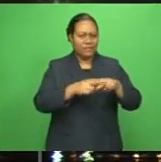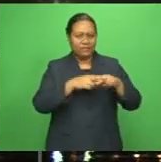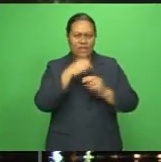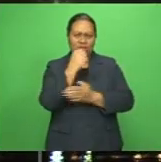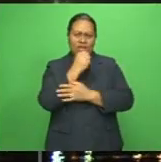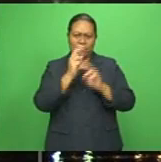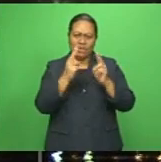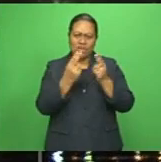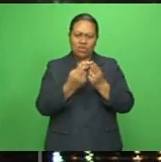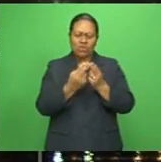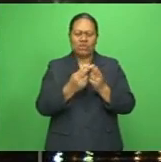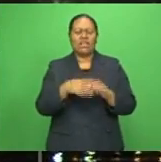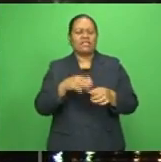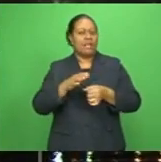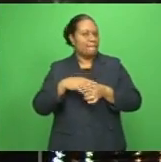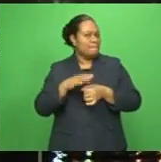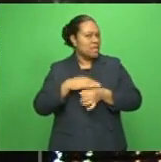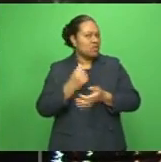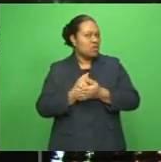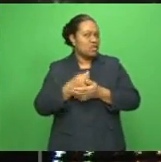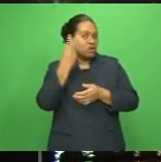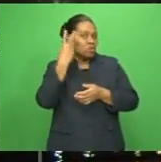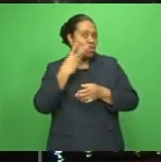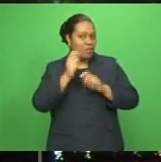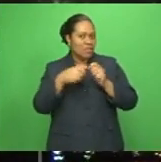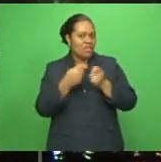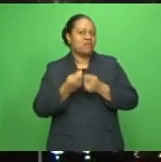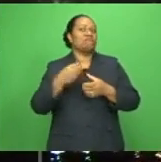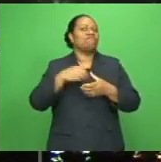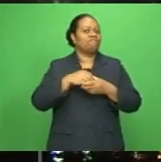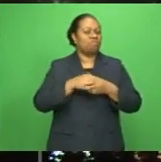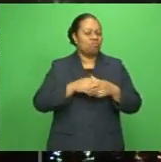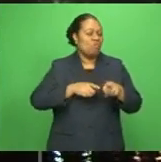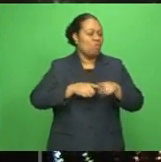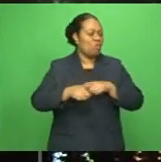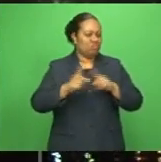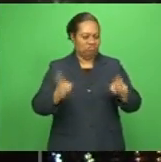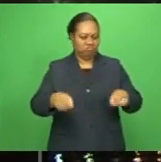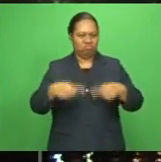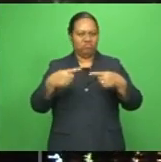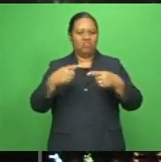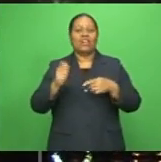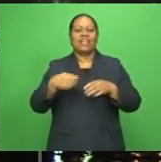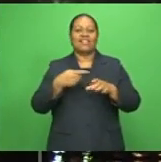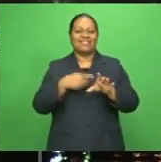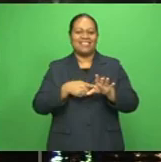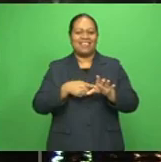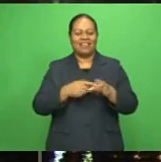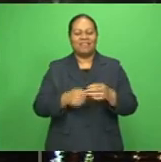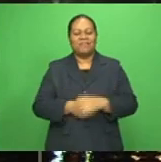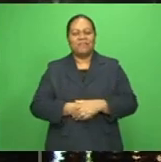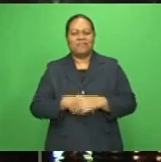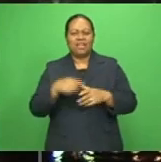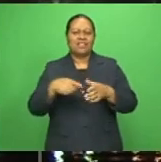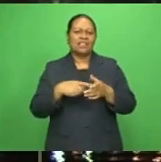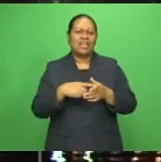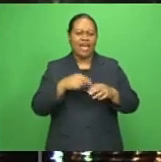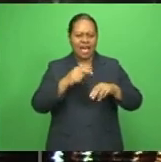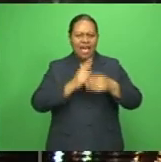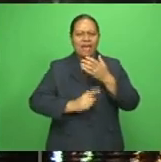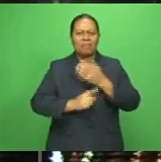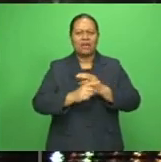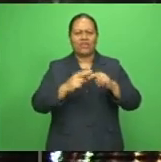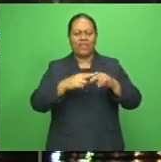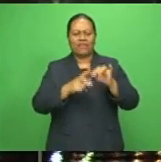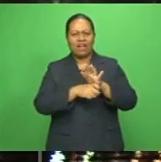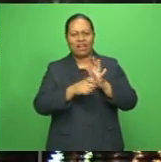Union will make sure the women get more competition in the country as the Rugby World Cup is next year. This comes after the first FRU Women's Academy